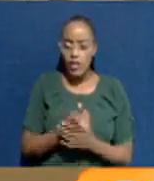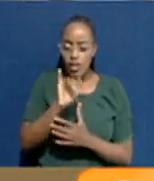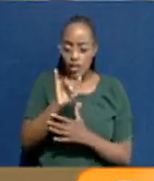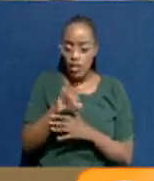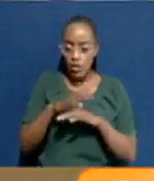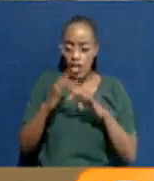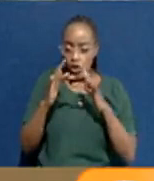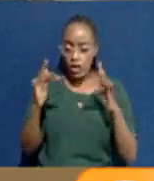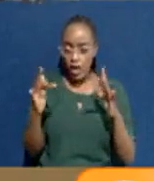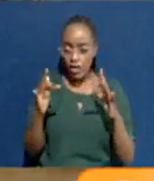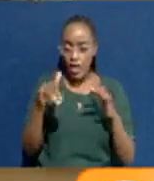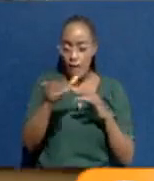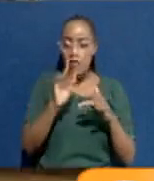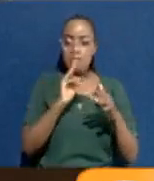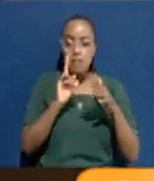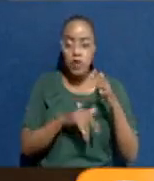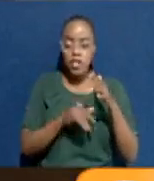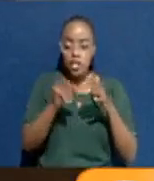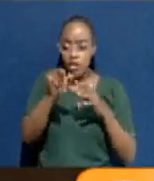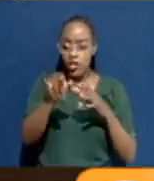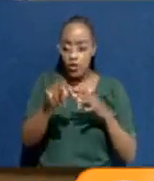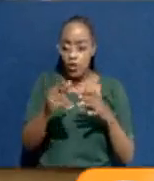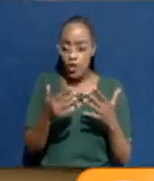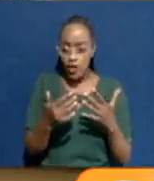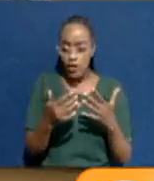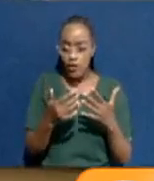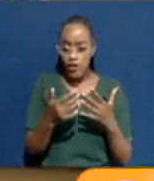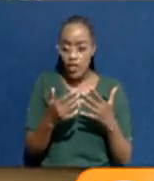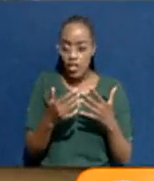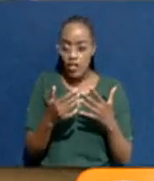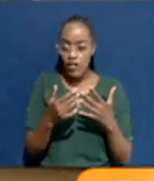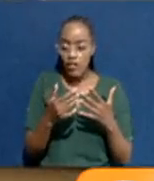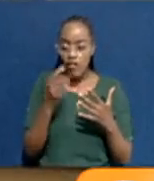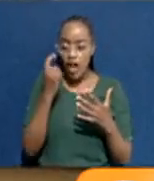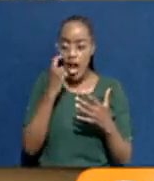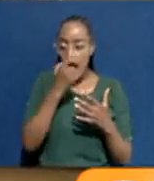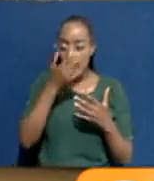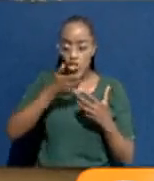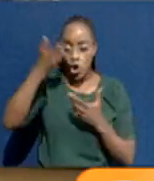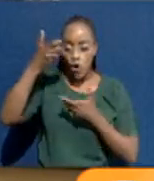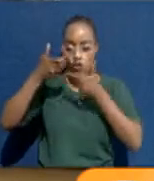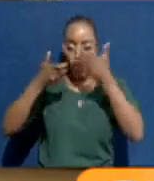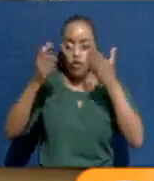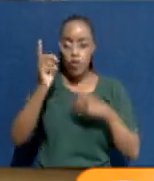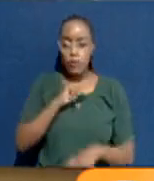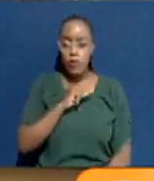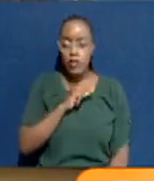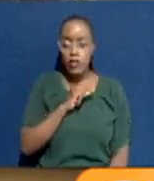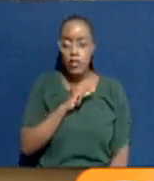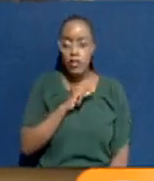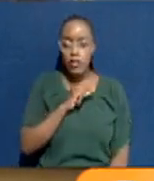platform, said you removed, you got out his eyes. What is